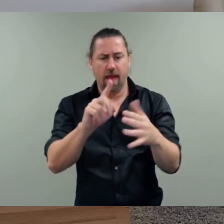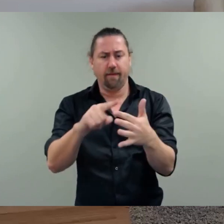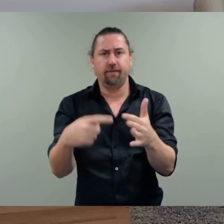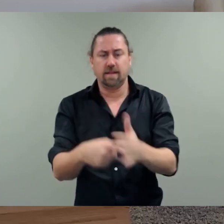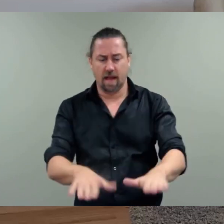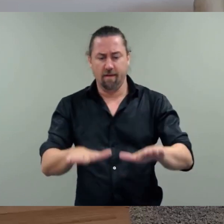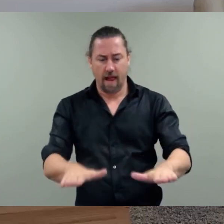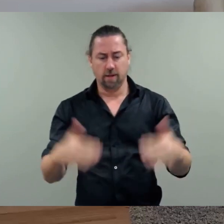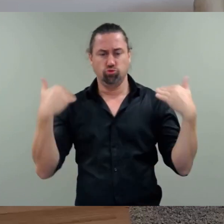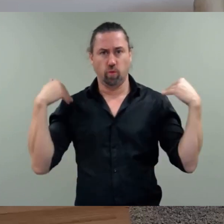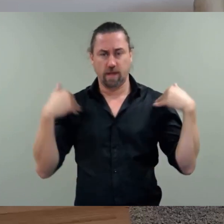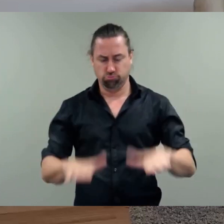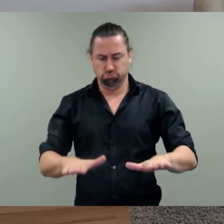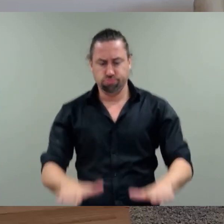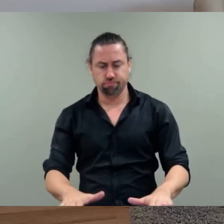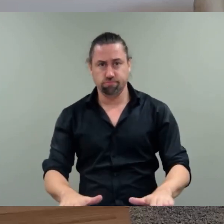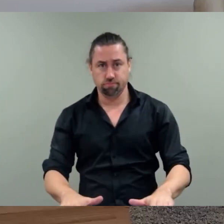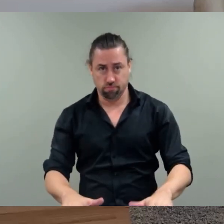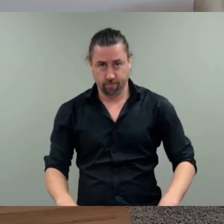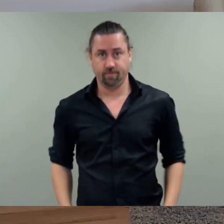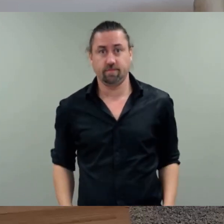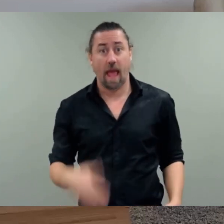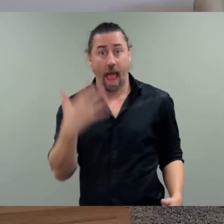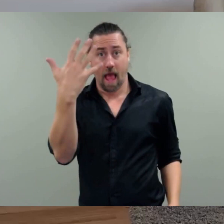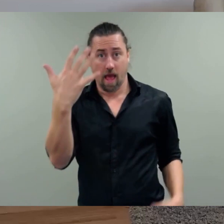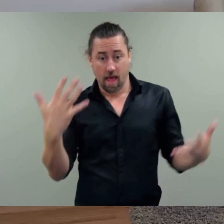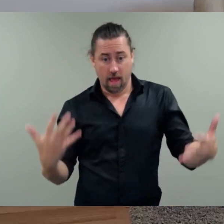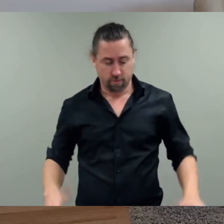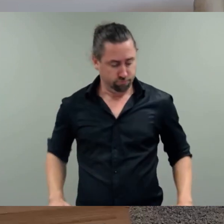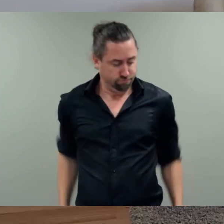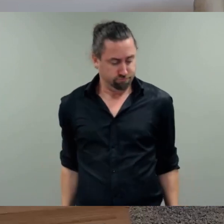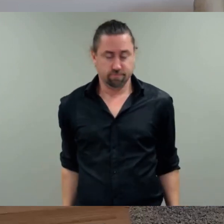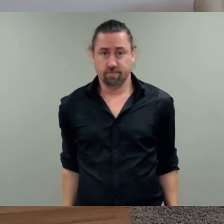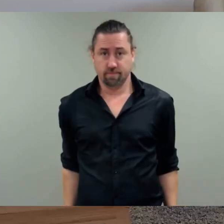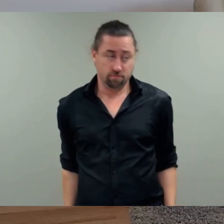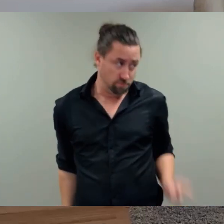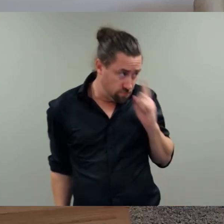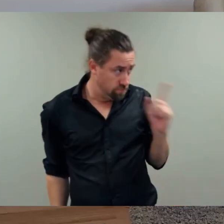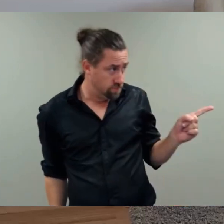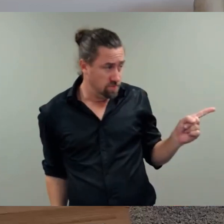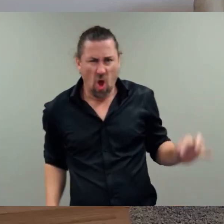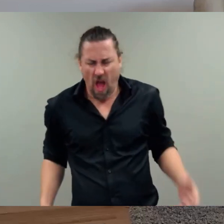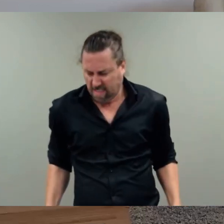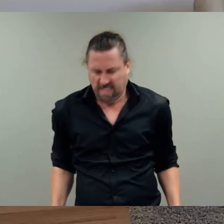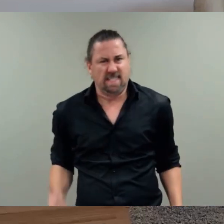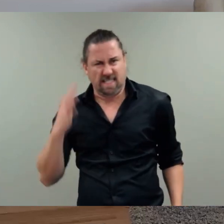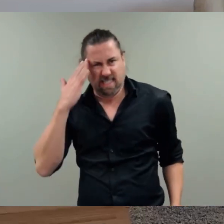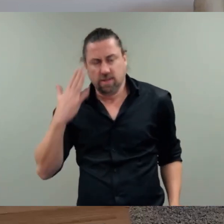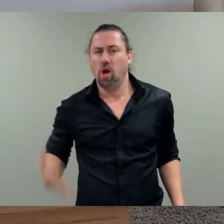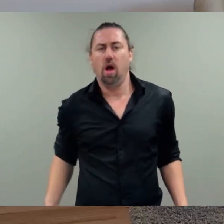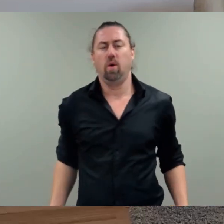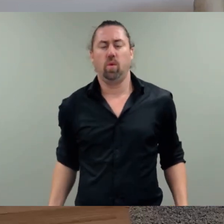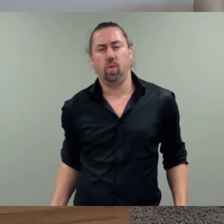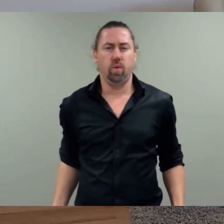at a 90-degree angle and your feet flat on the floor at shoulder width apart. Place your hands on each side of the chair